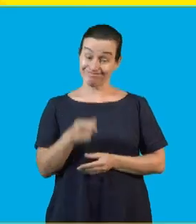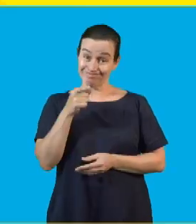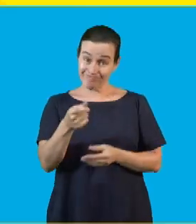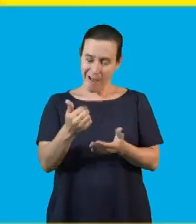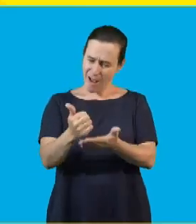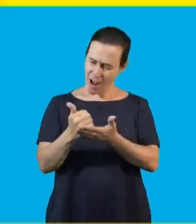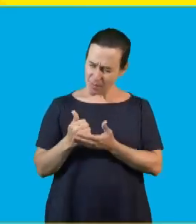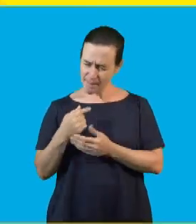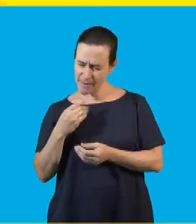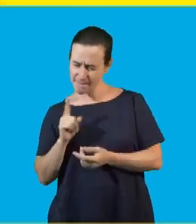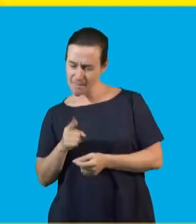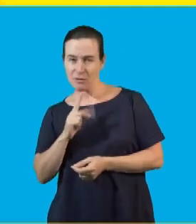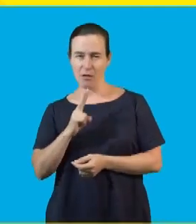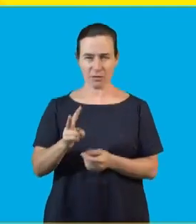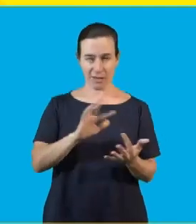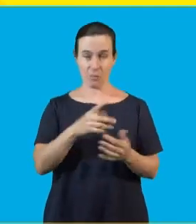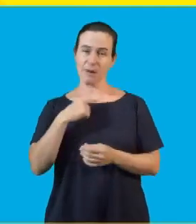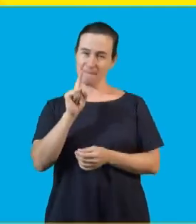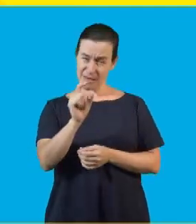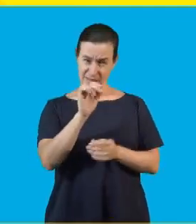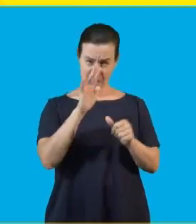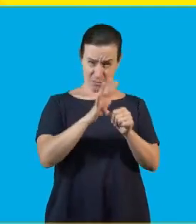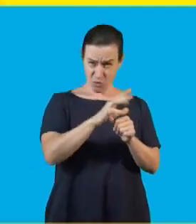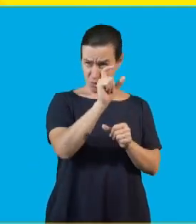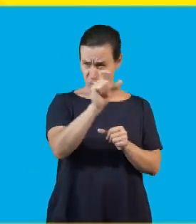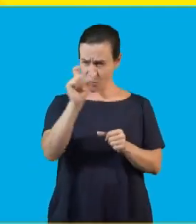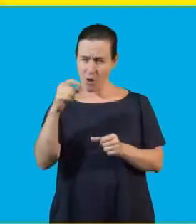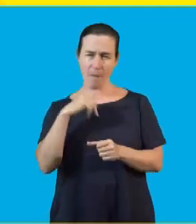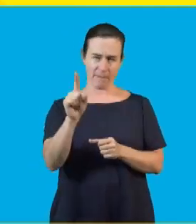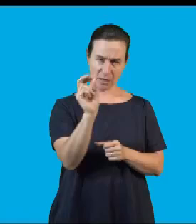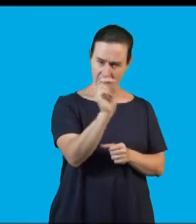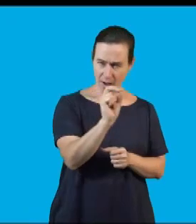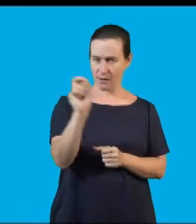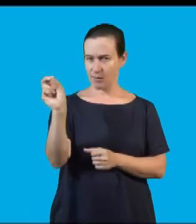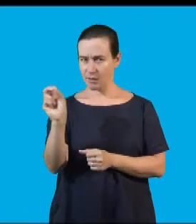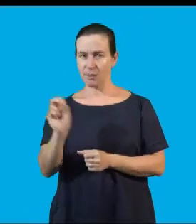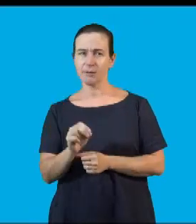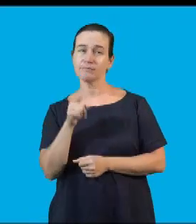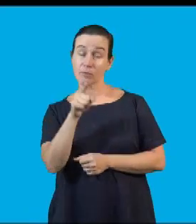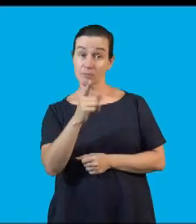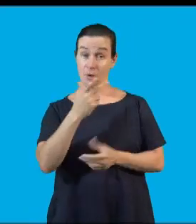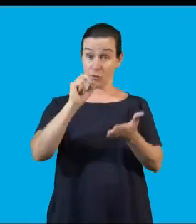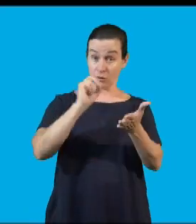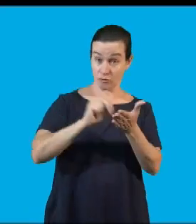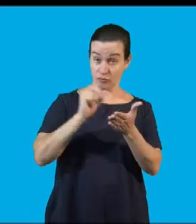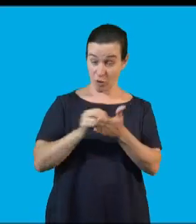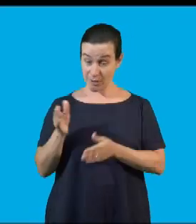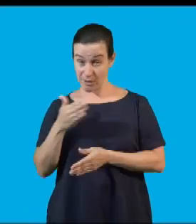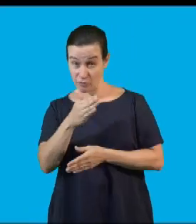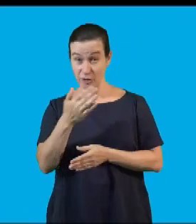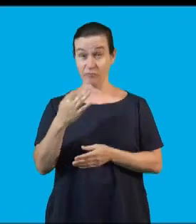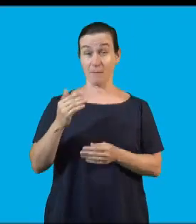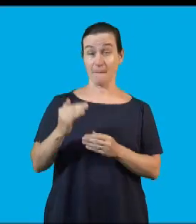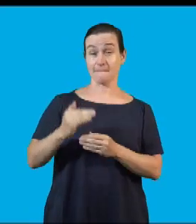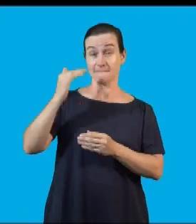you should answer. Make sure you underline or highlight these signposts. Write the directions they should follow from